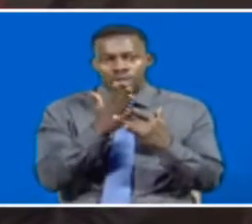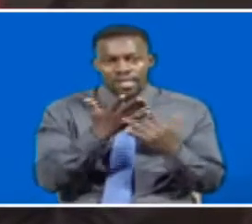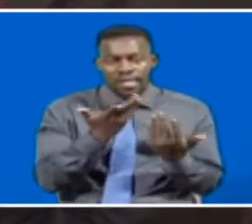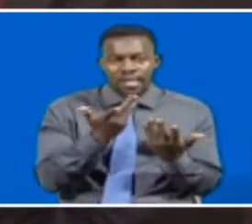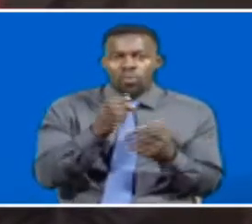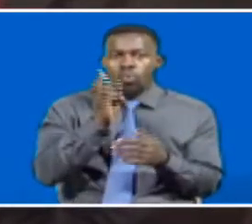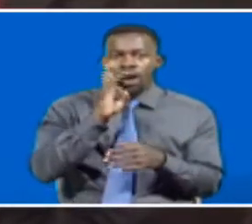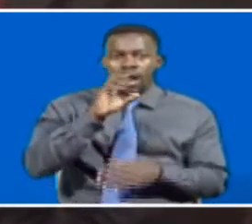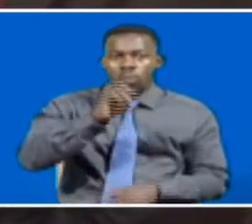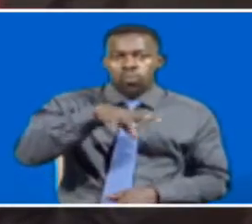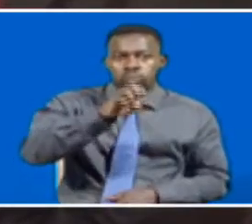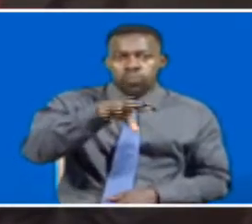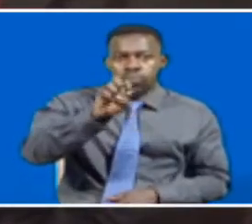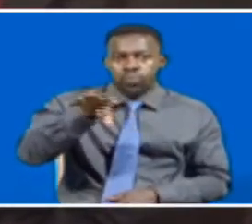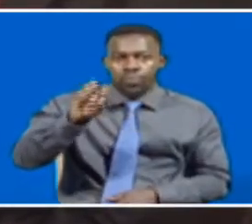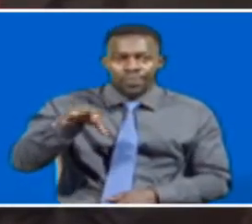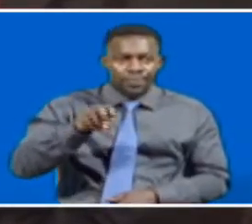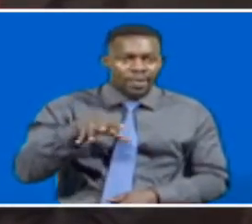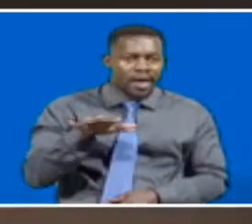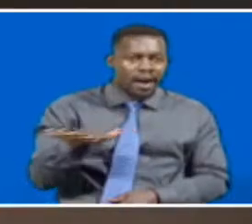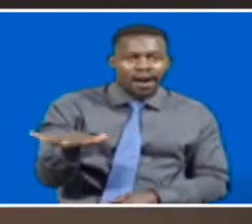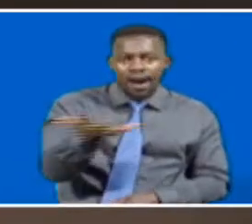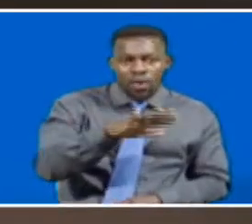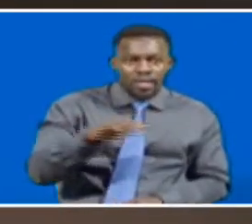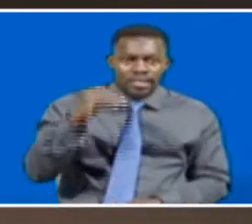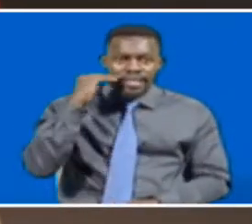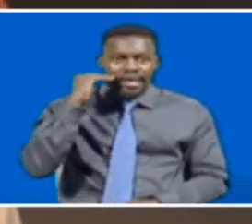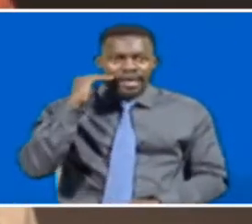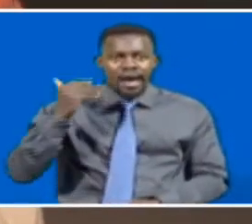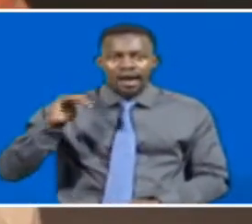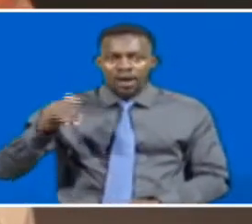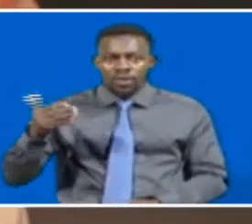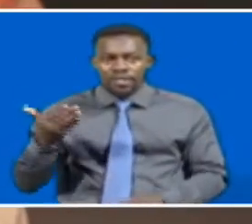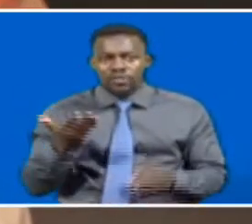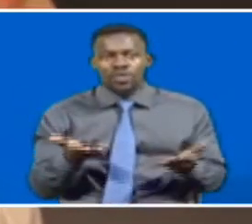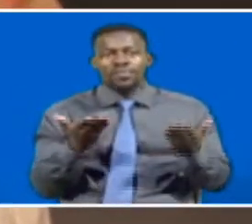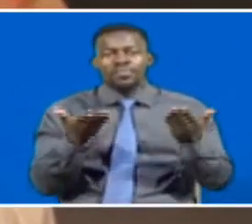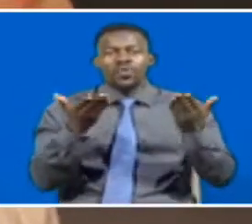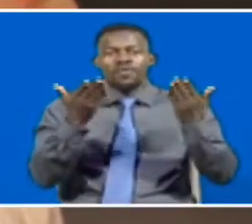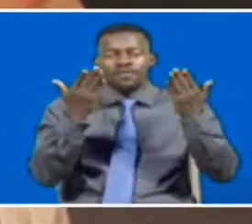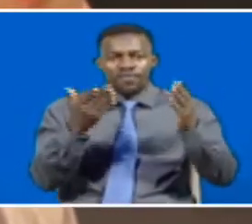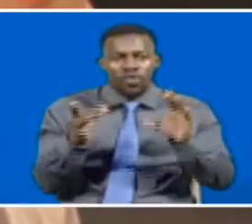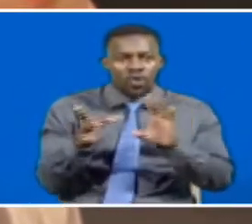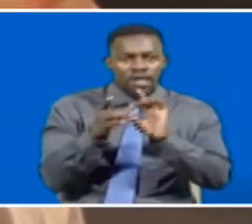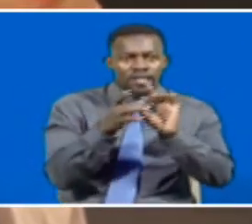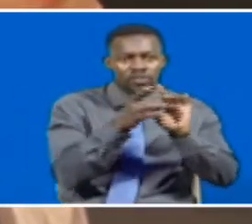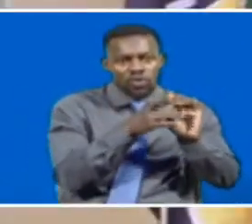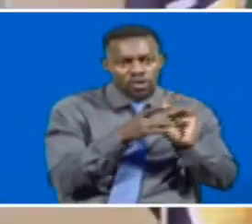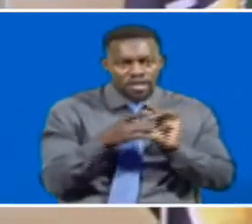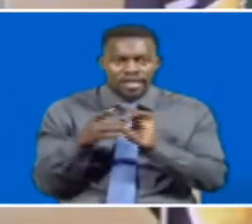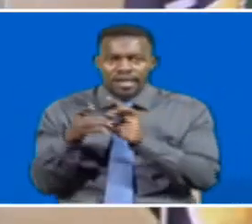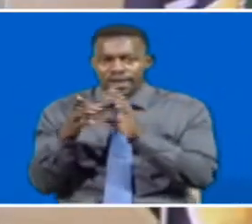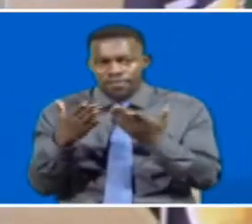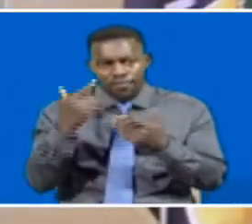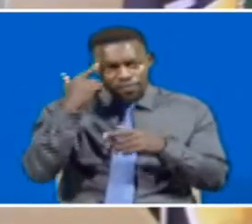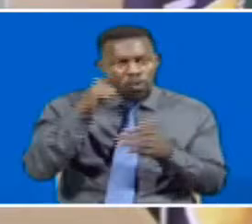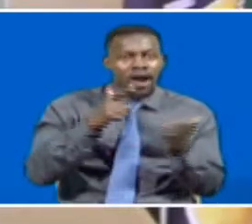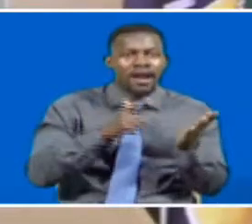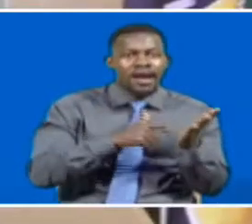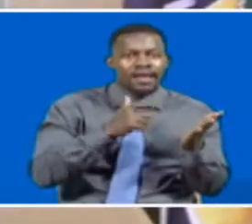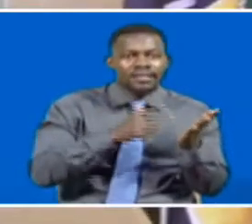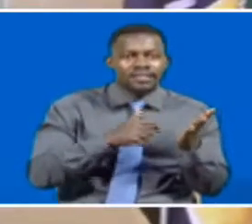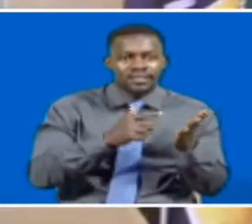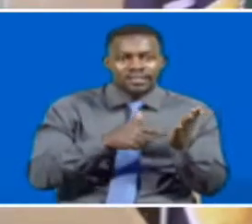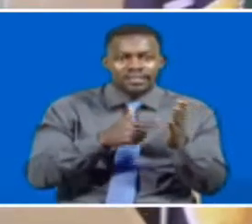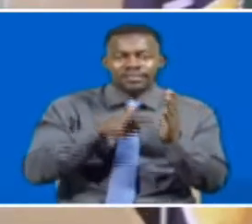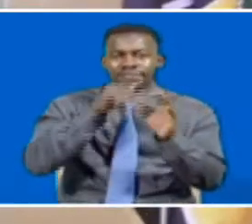and the Siaya County government aimed at ensuring better collection, storage, and exposure to the market of rice products from the